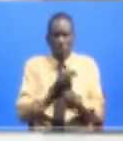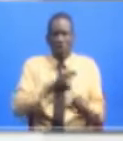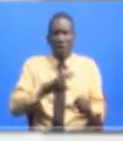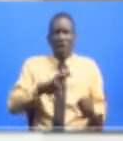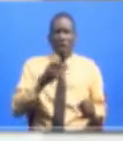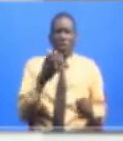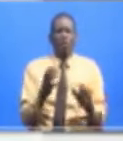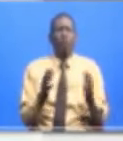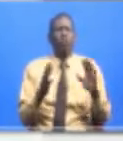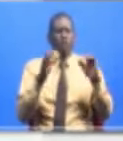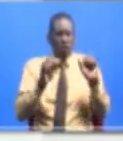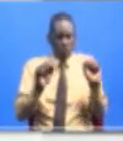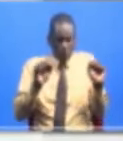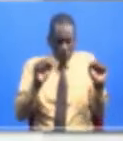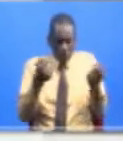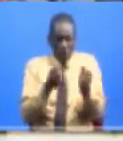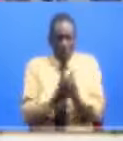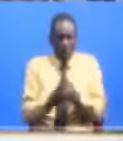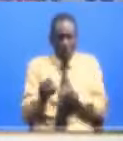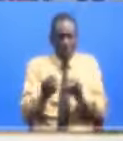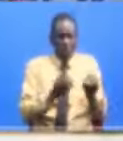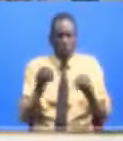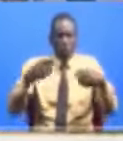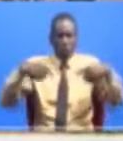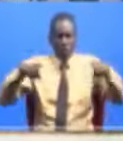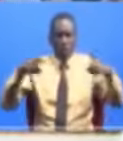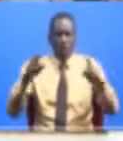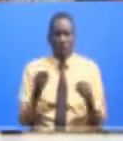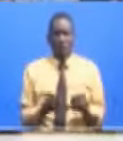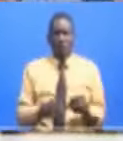forest conservation and management for prosperity.